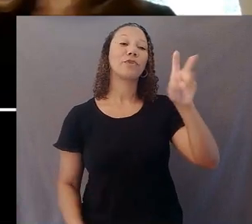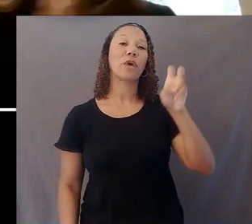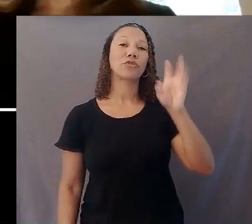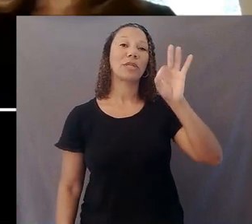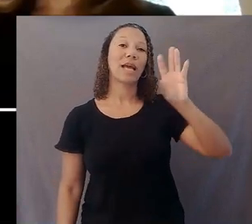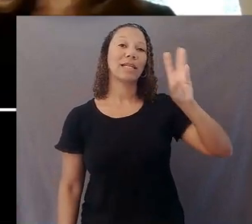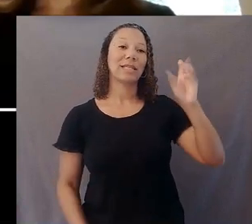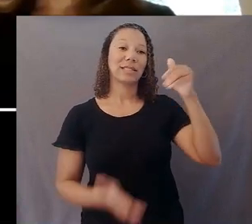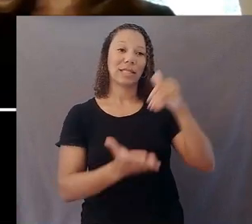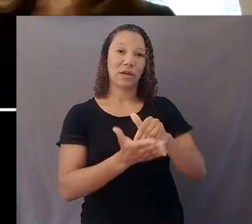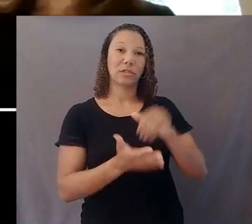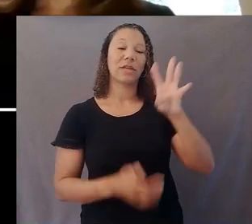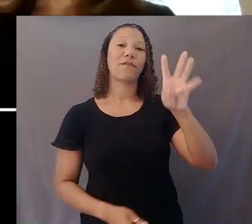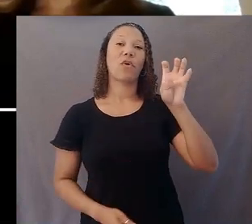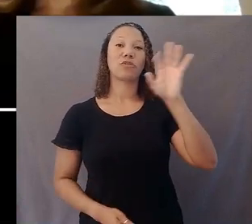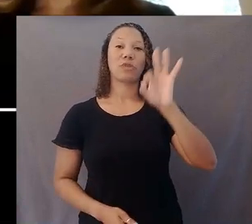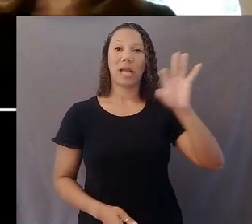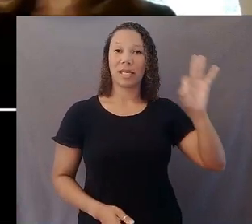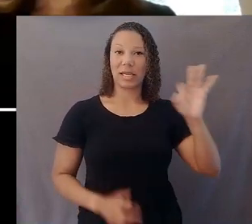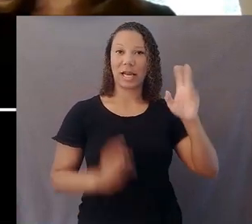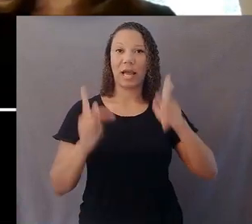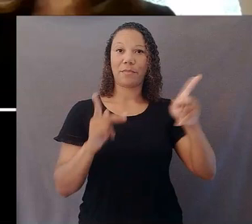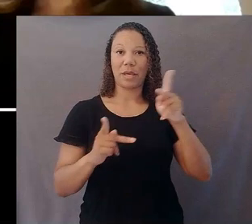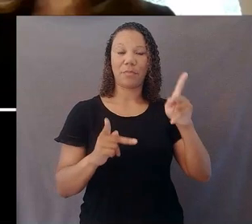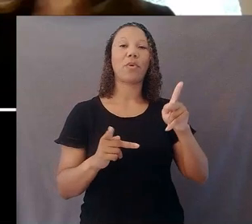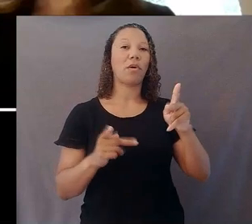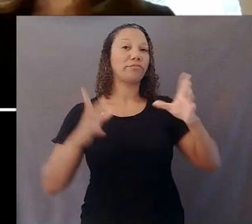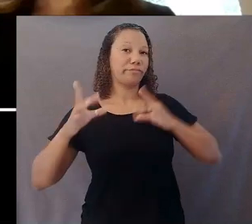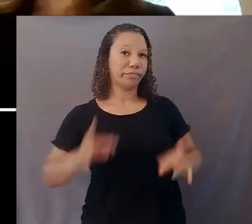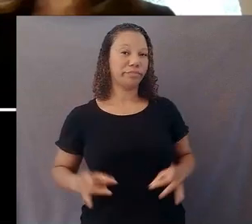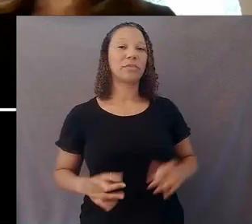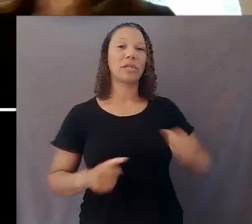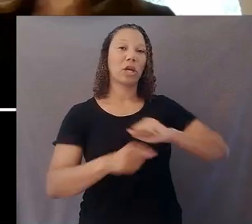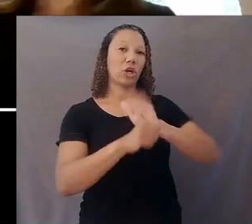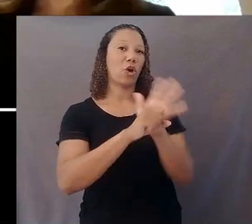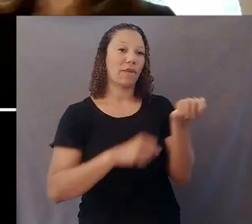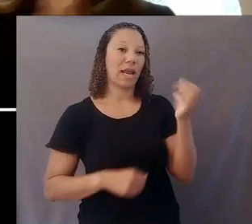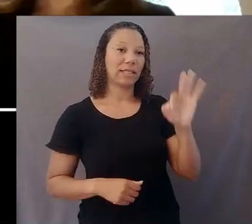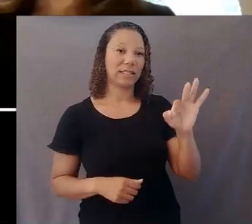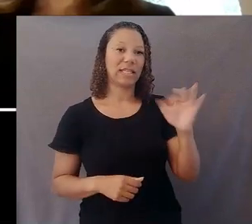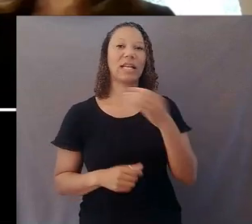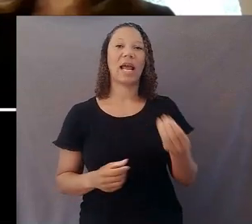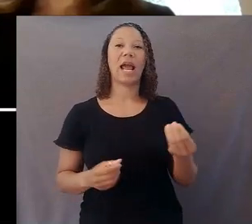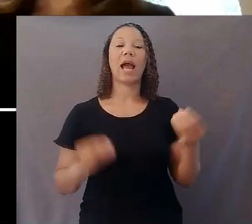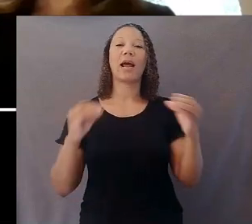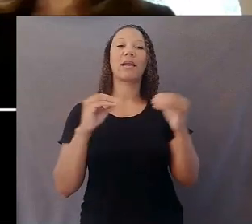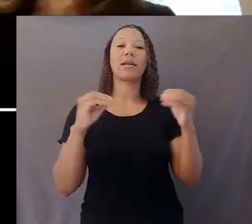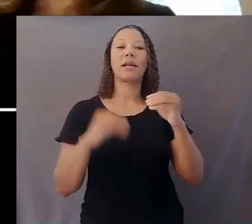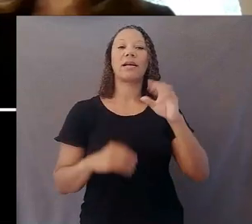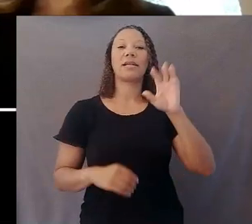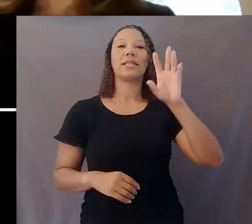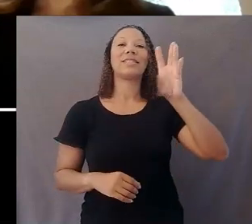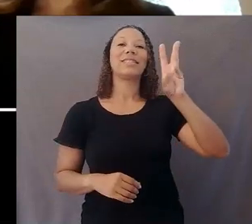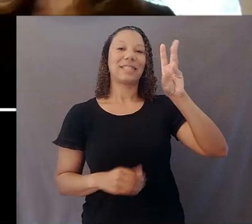296,499 total cases of COVID-19 with 6,711 deaths. More than 5 million people have